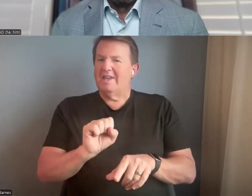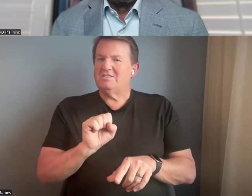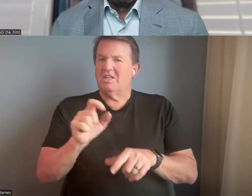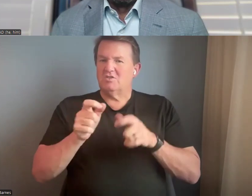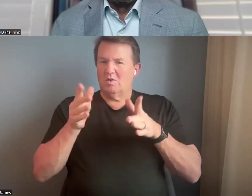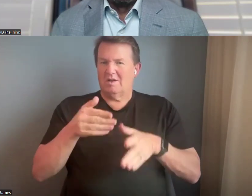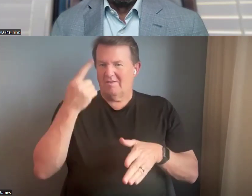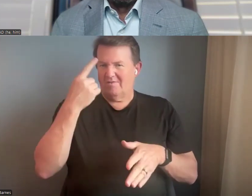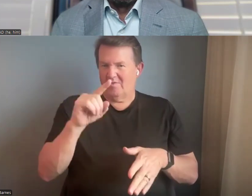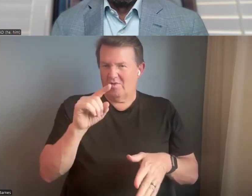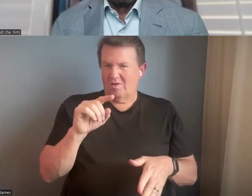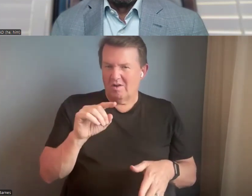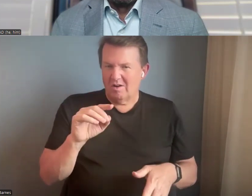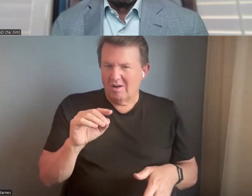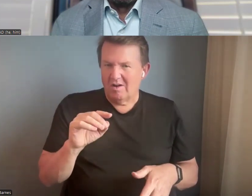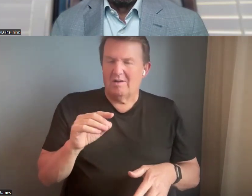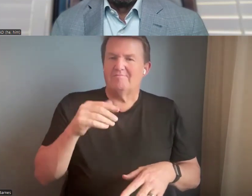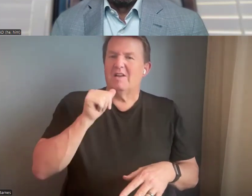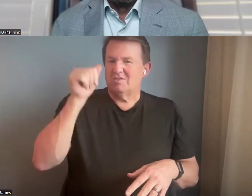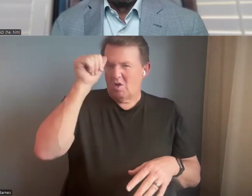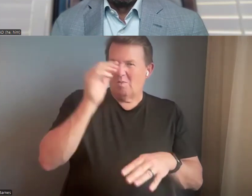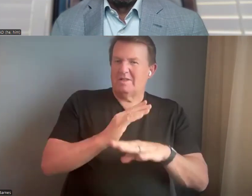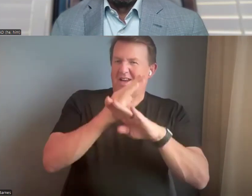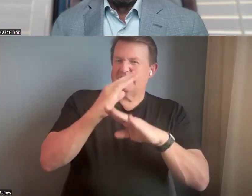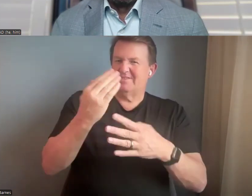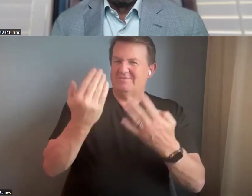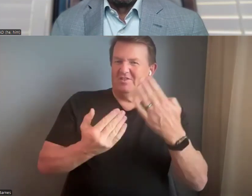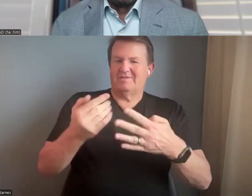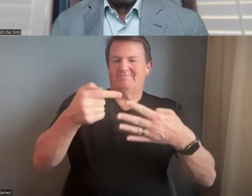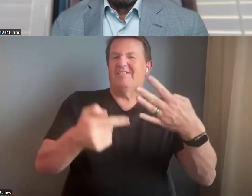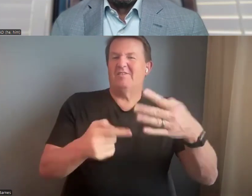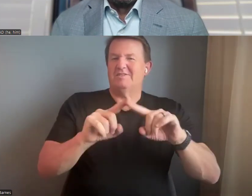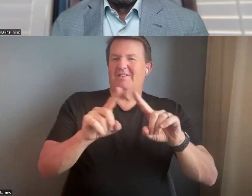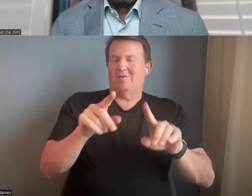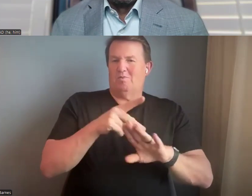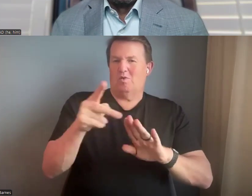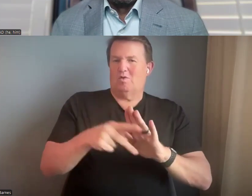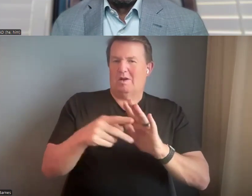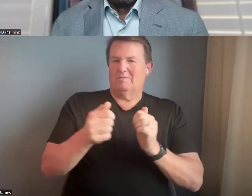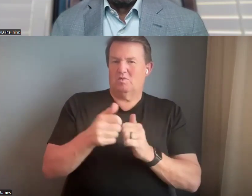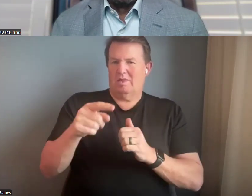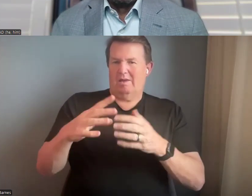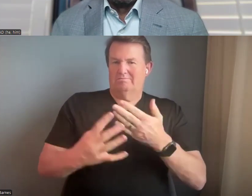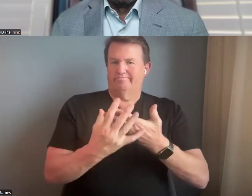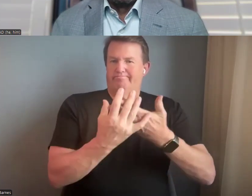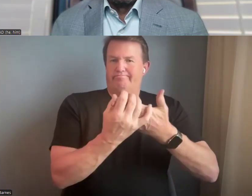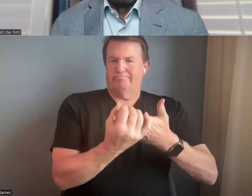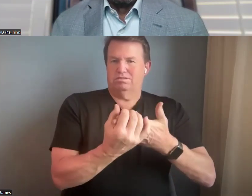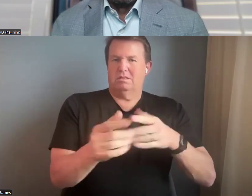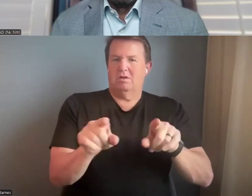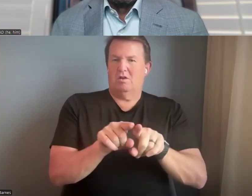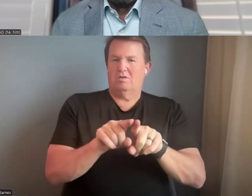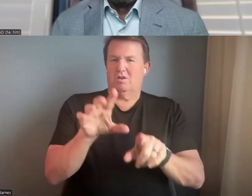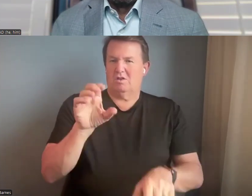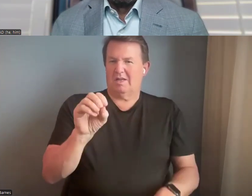program, the Adult Protective Services program, and a few other programs under that, in addition to overseeing the CalWorks